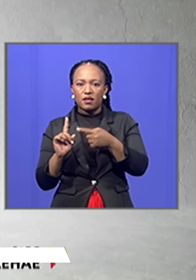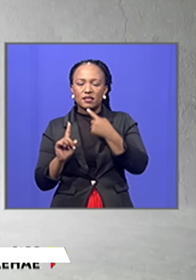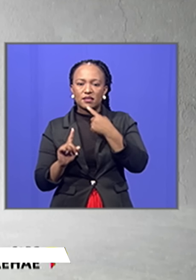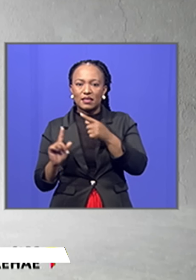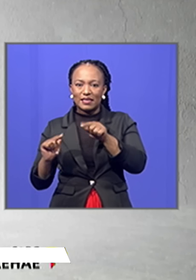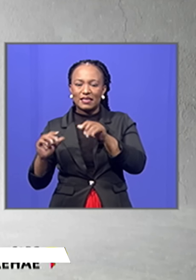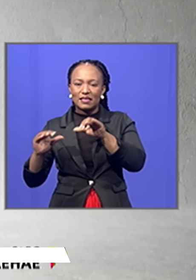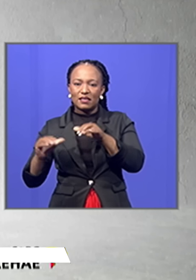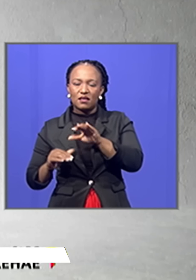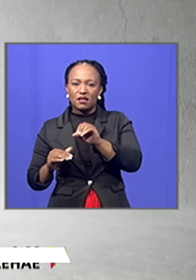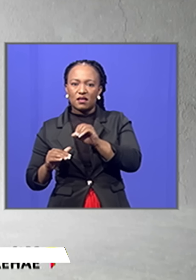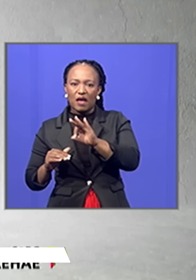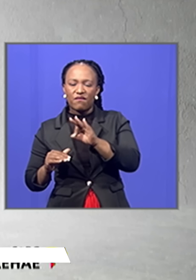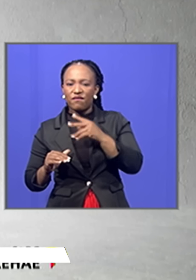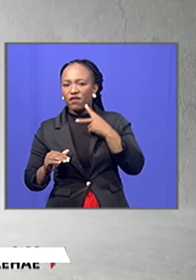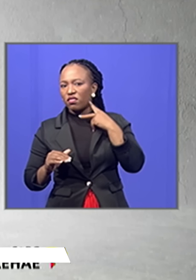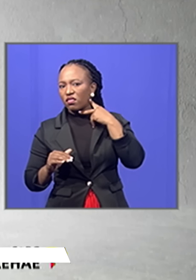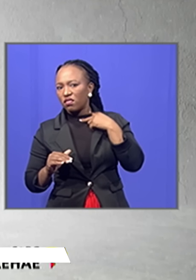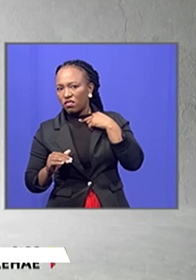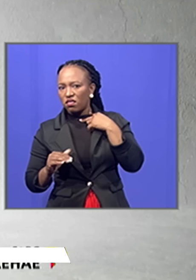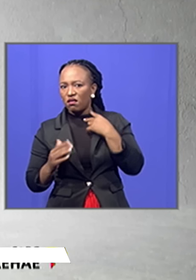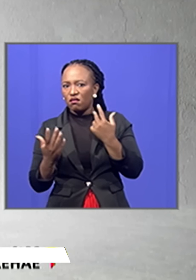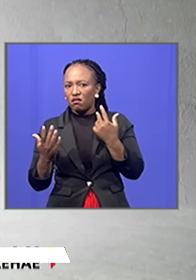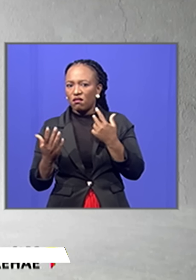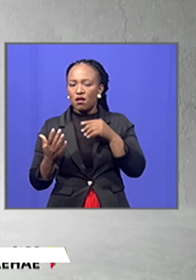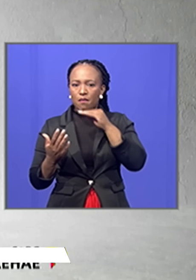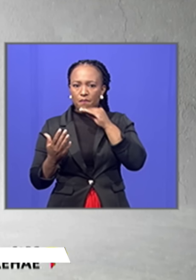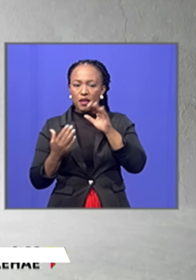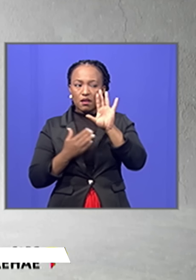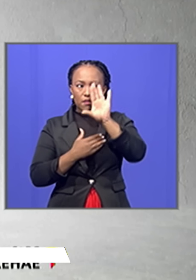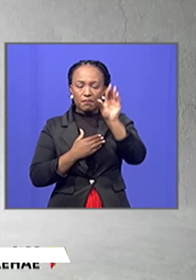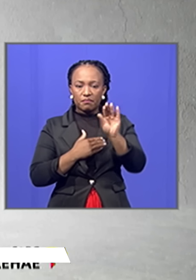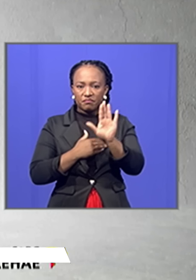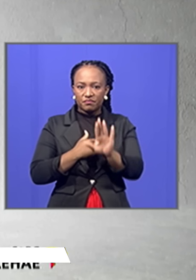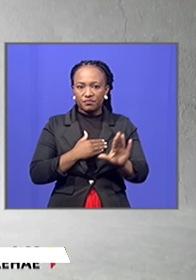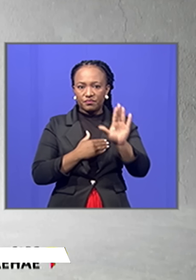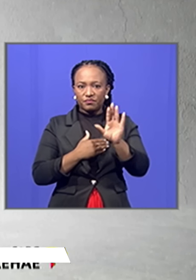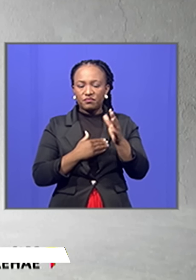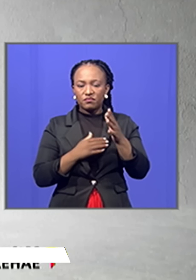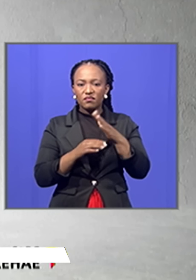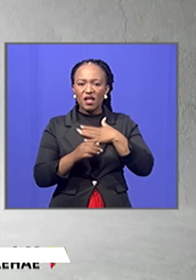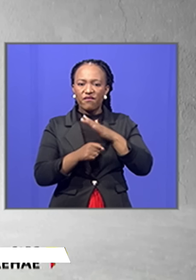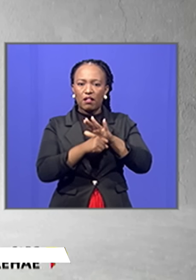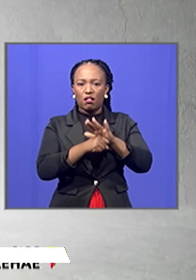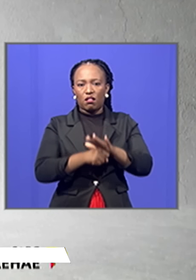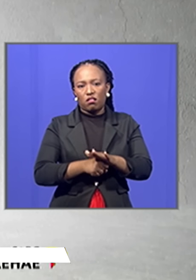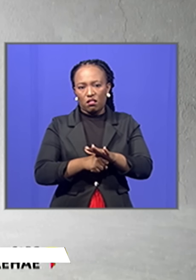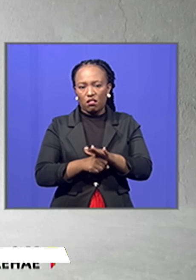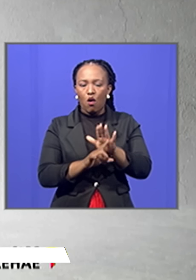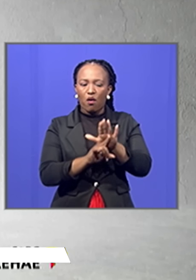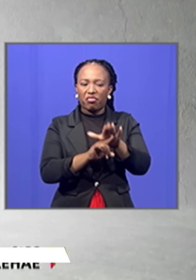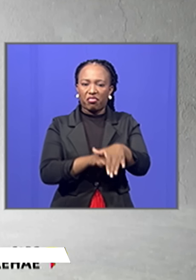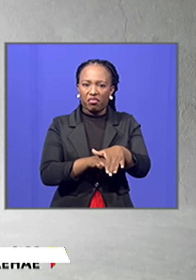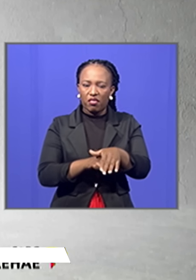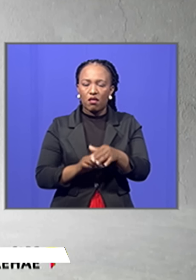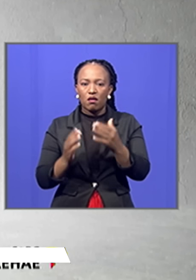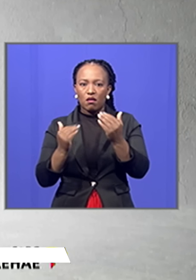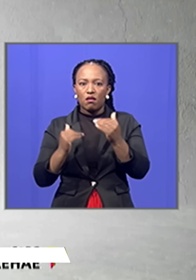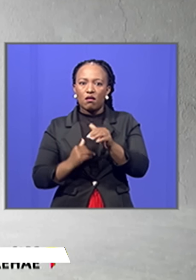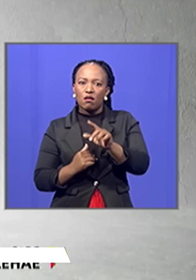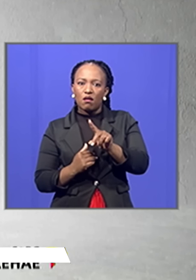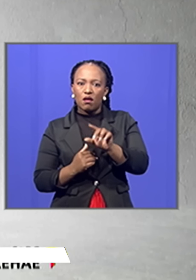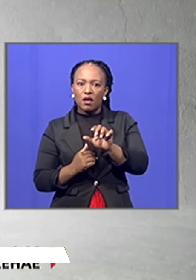se a nyamiša ebile se a swabiša ka lebaka la gore se tlo dira gore dikontinente tše dingwe di gatelelwe. Edwin Komani yena o re ke